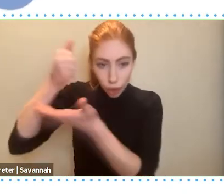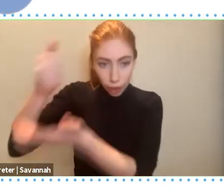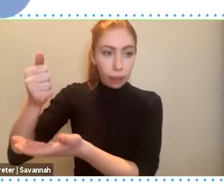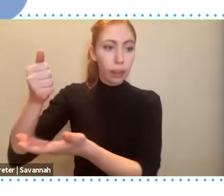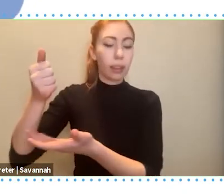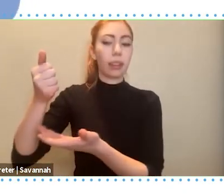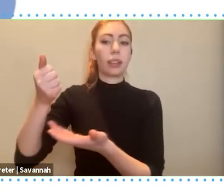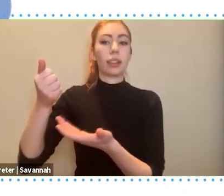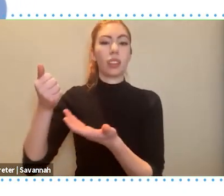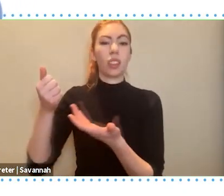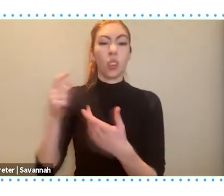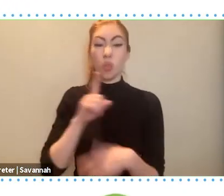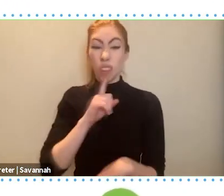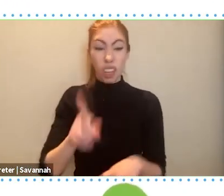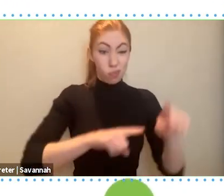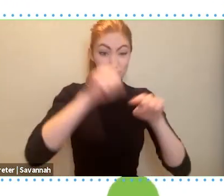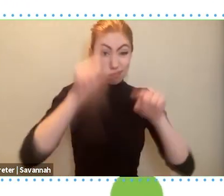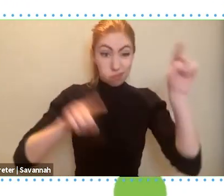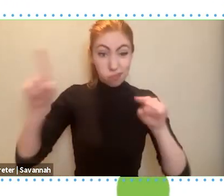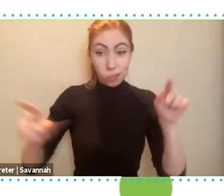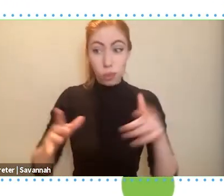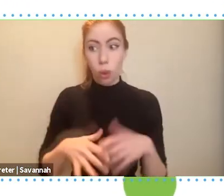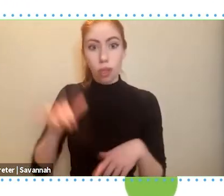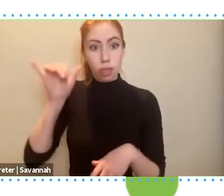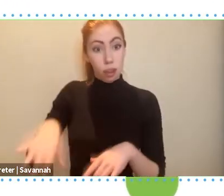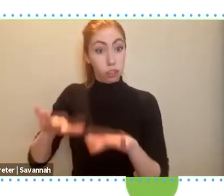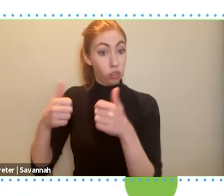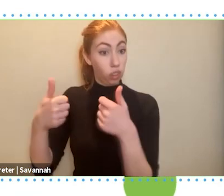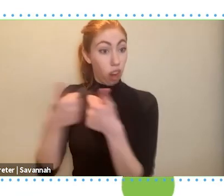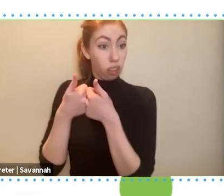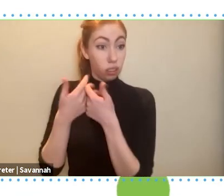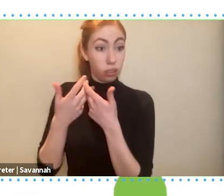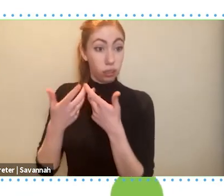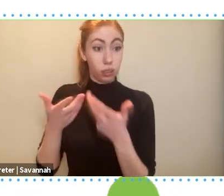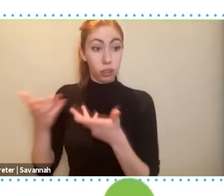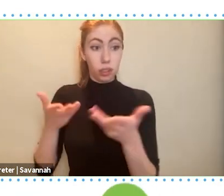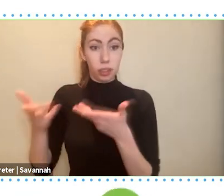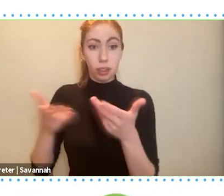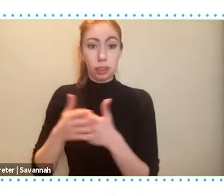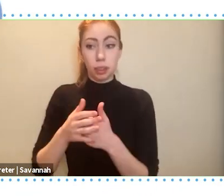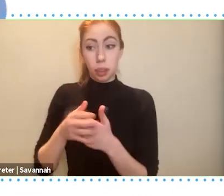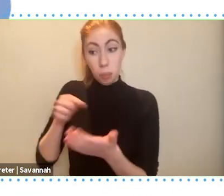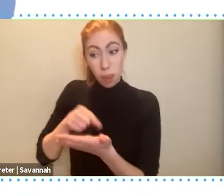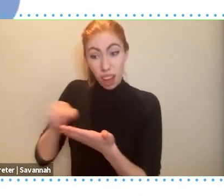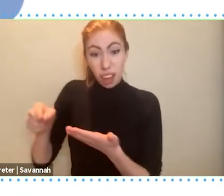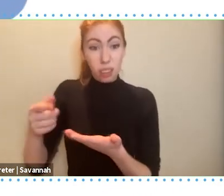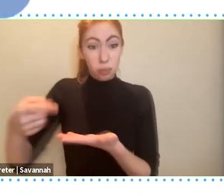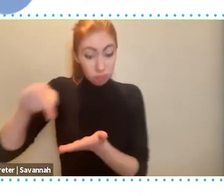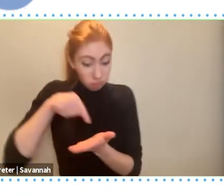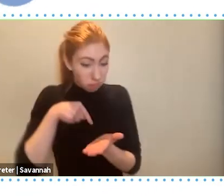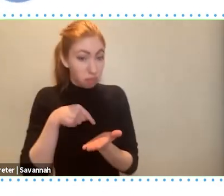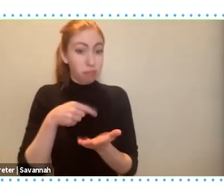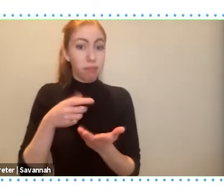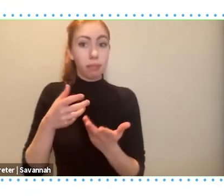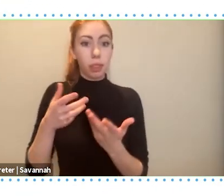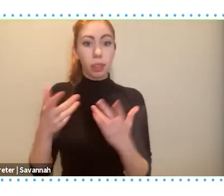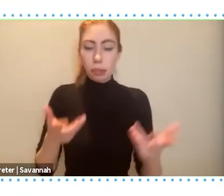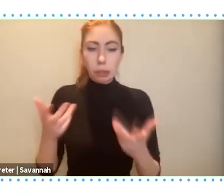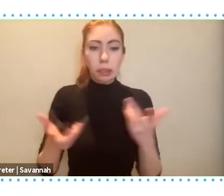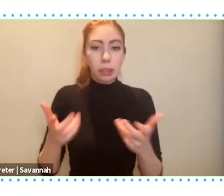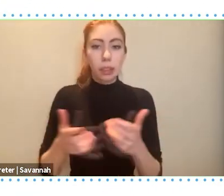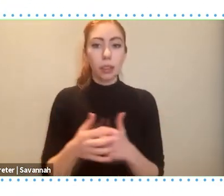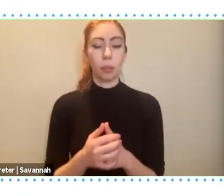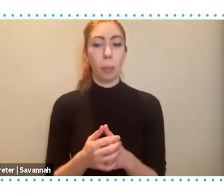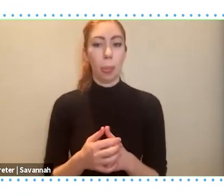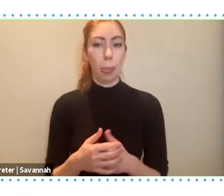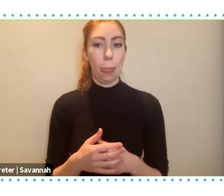how to pay for those services. And so it's not sometimes necessarily like, yes, I'm never going to say that that